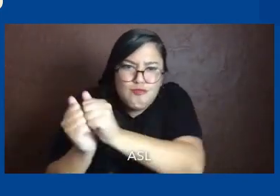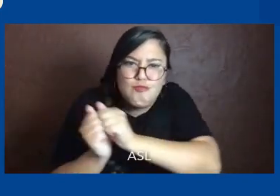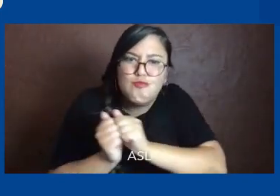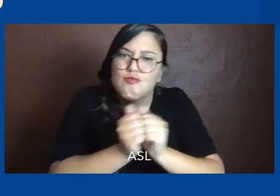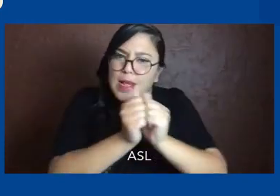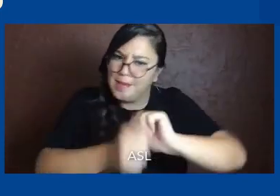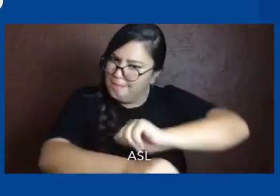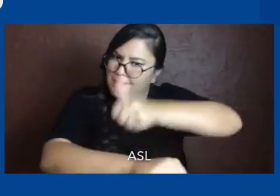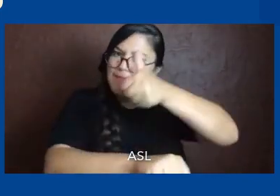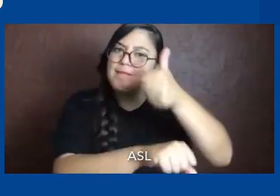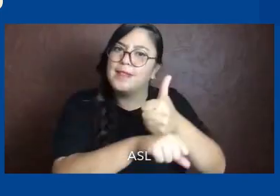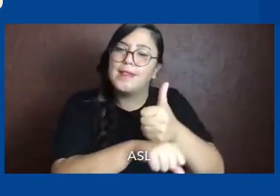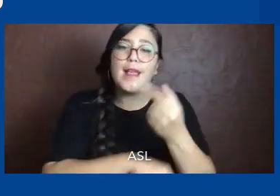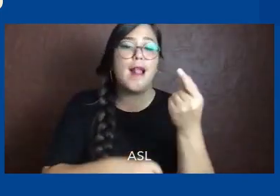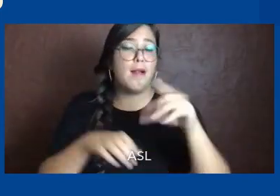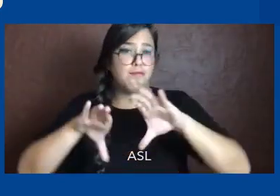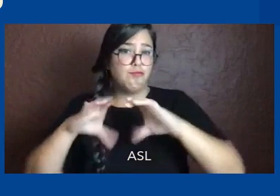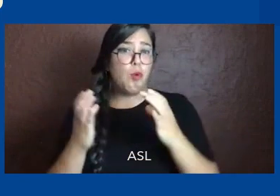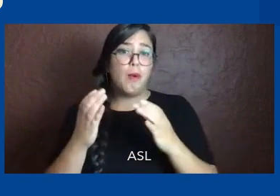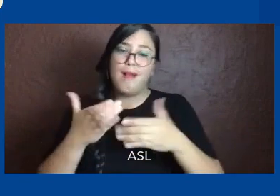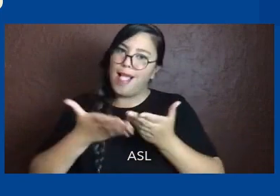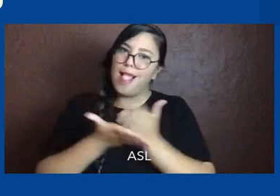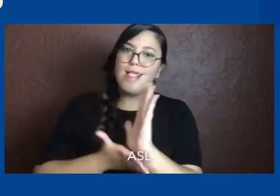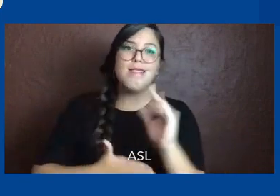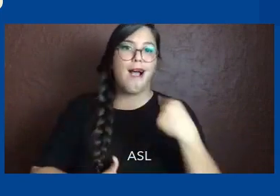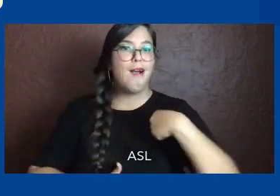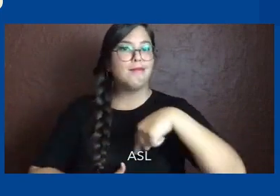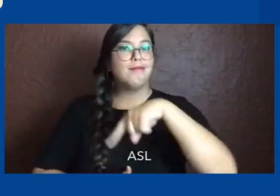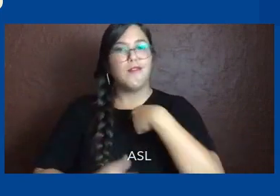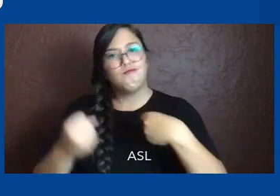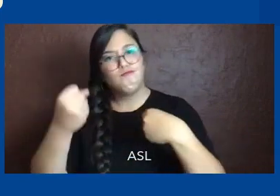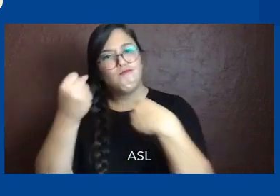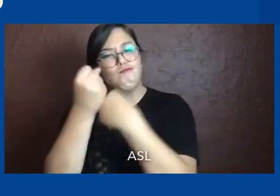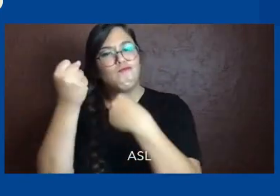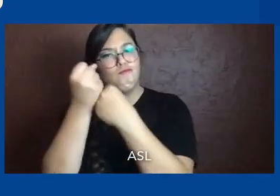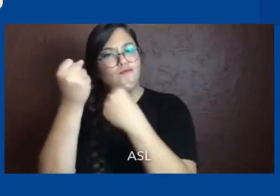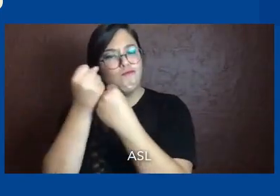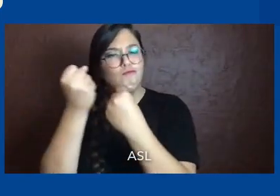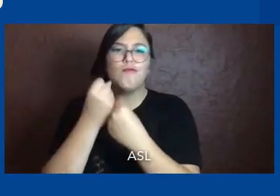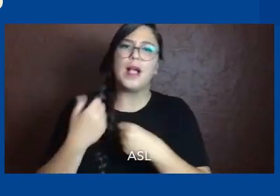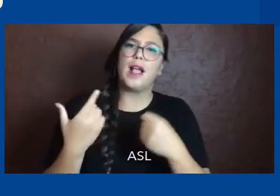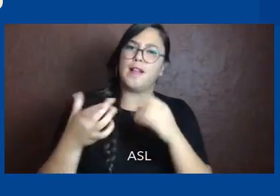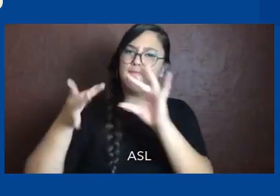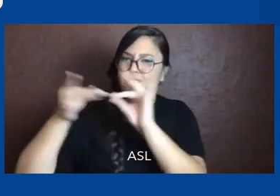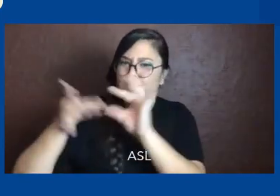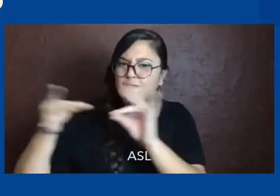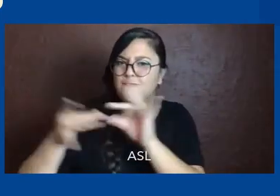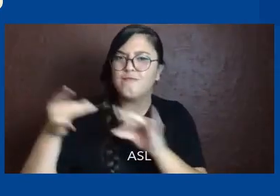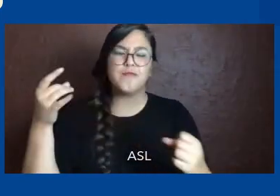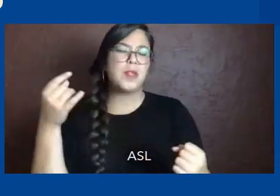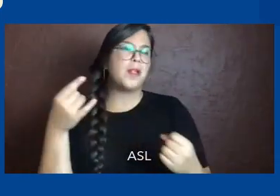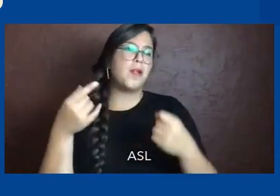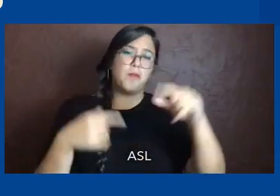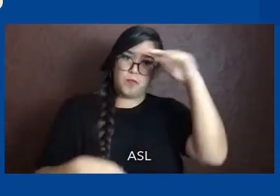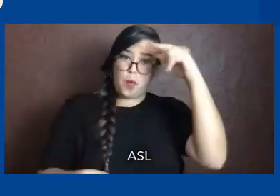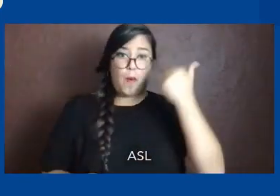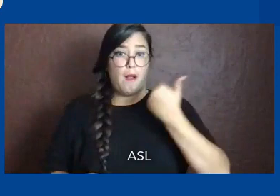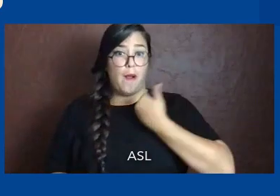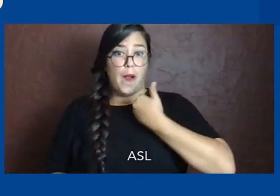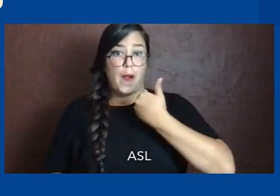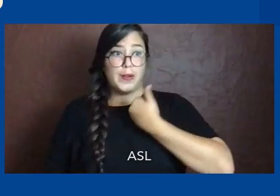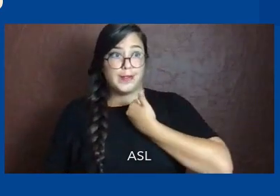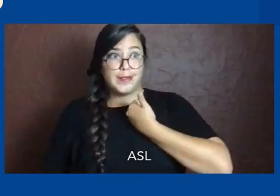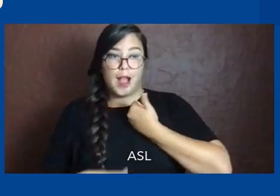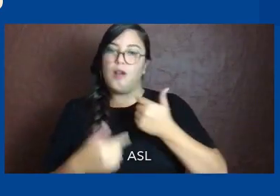all, that will allow us to advocate for ourselves, but advocate for ourselves with the power of a